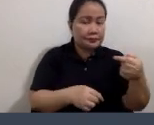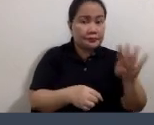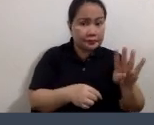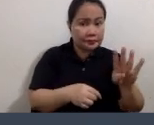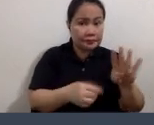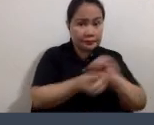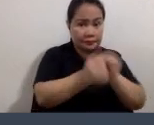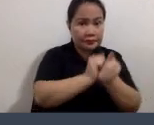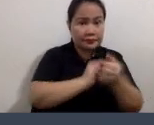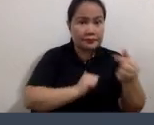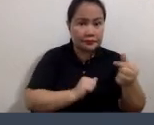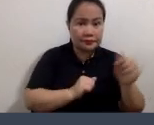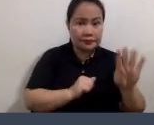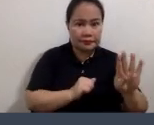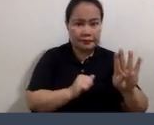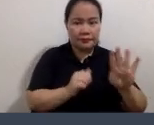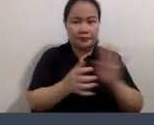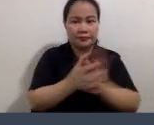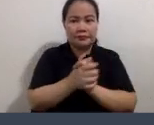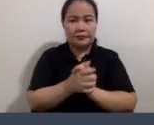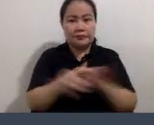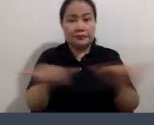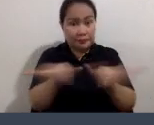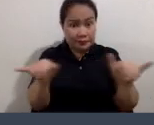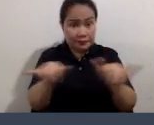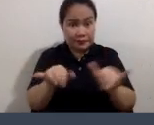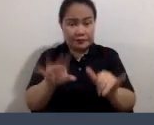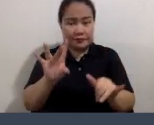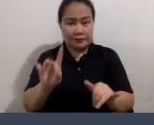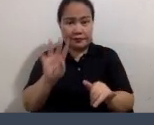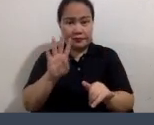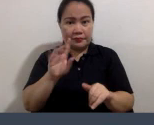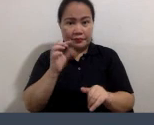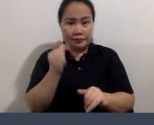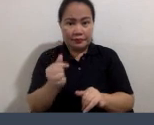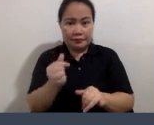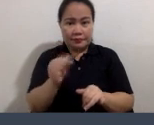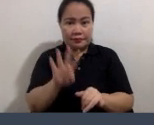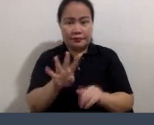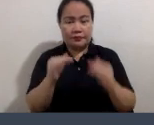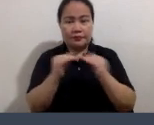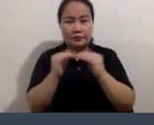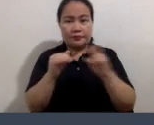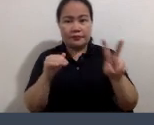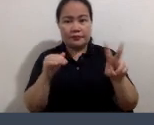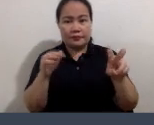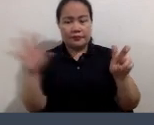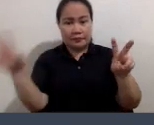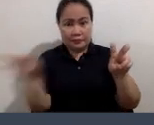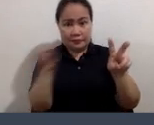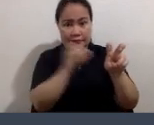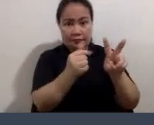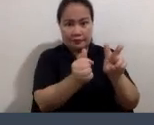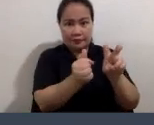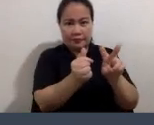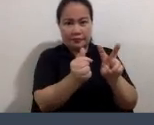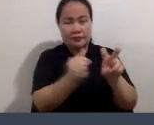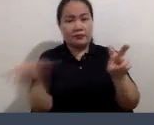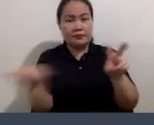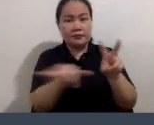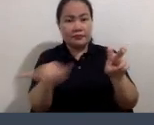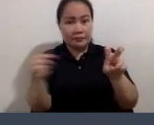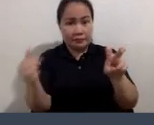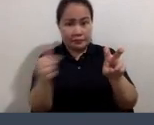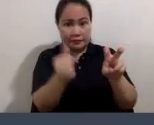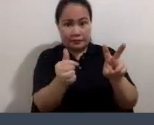plus, and then negative 4, so positive 4. So, same sign sila, you will have 12, and then keep the